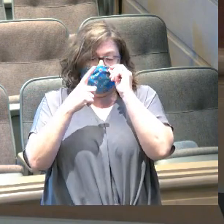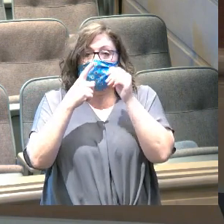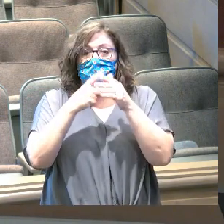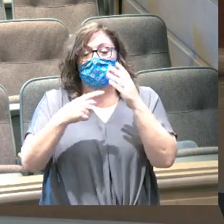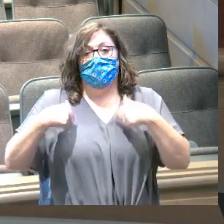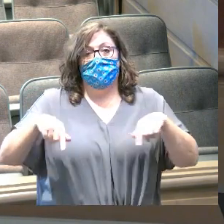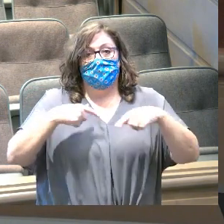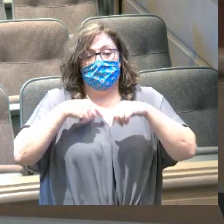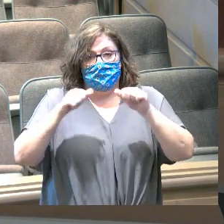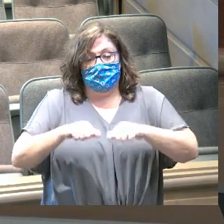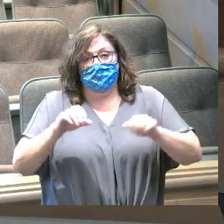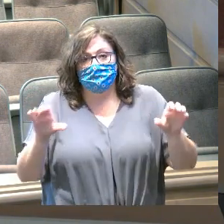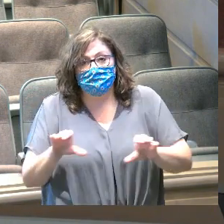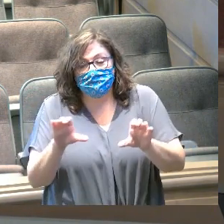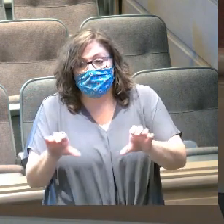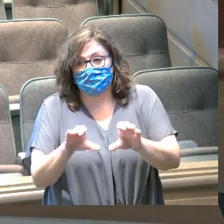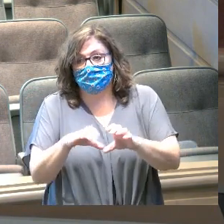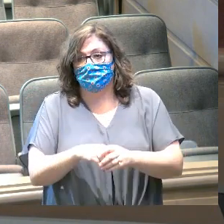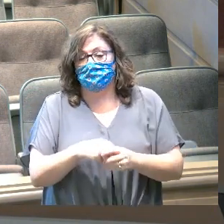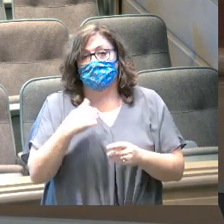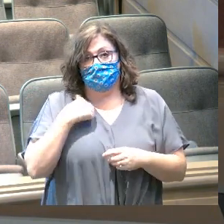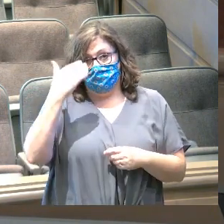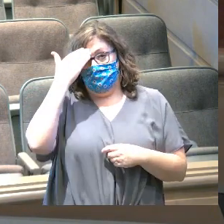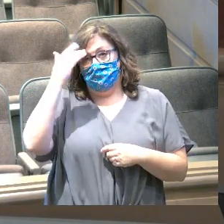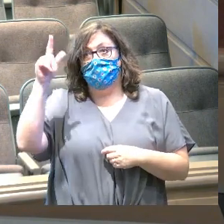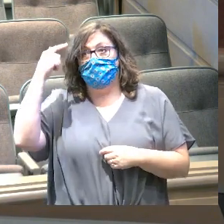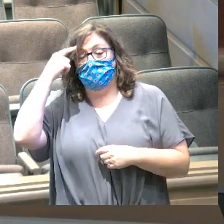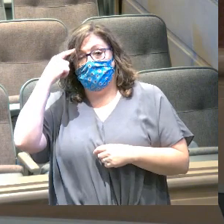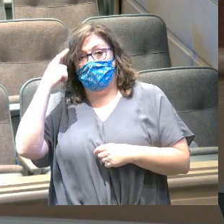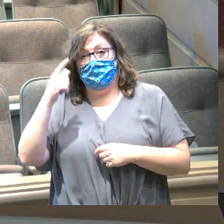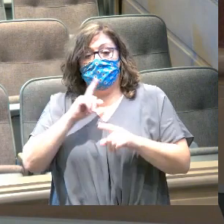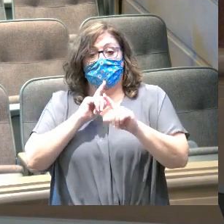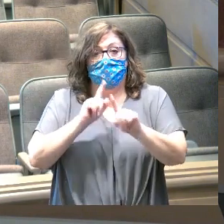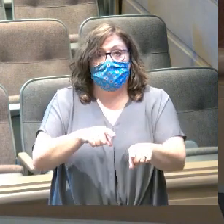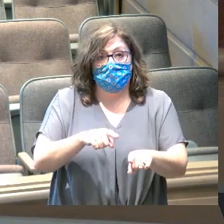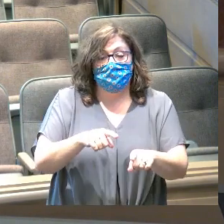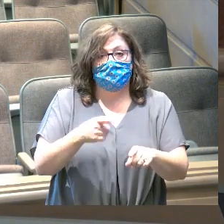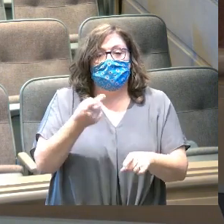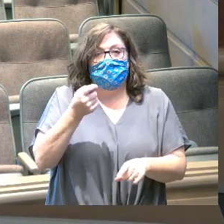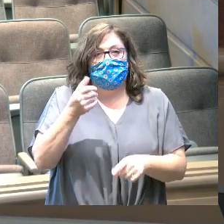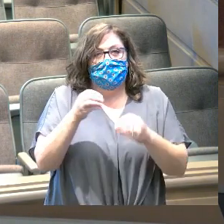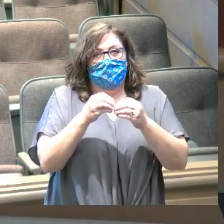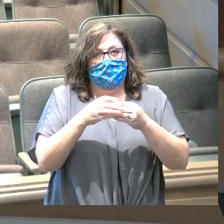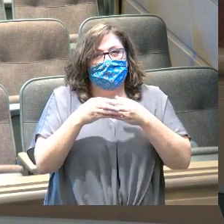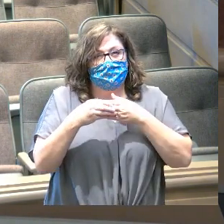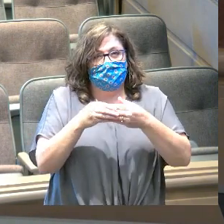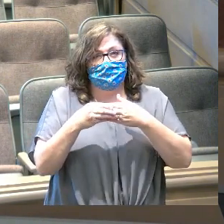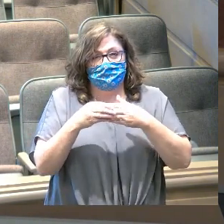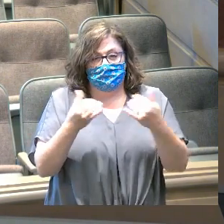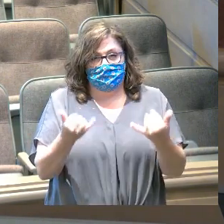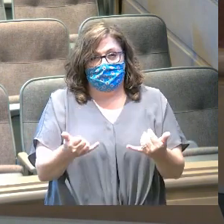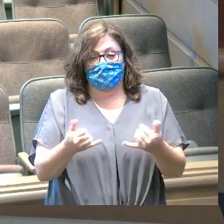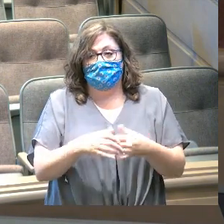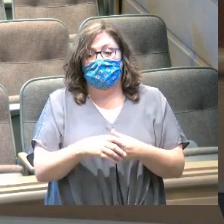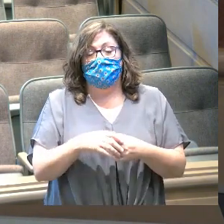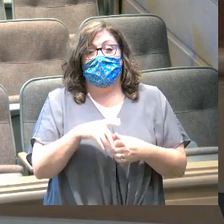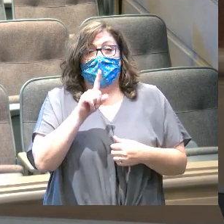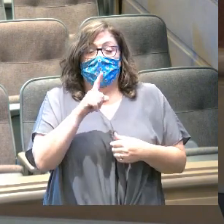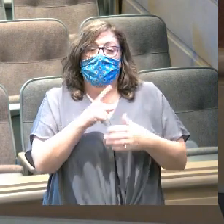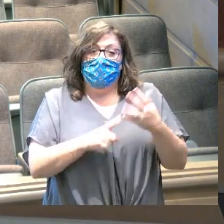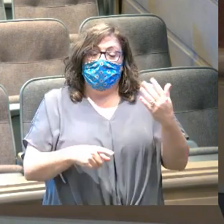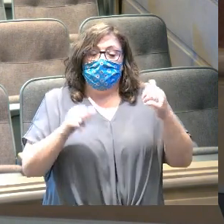do as we know the governor's order has relaxed some of the restrictions. What are the things that we can do in our